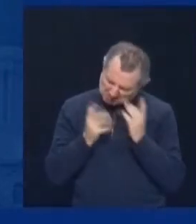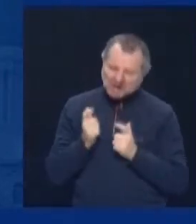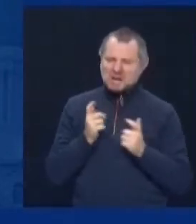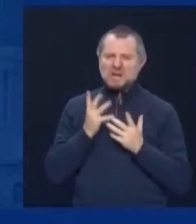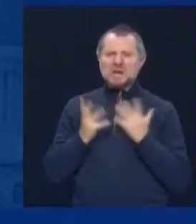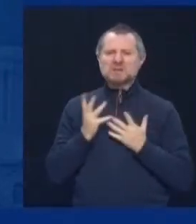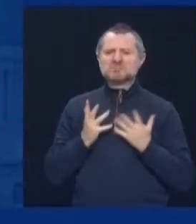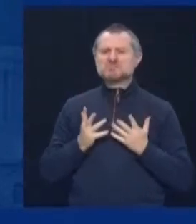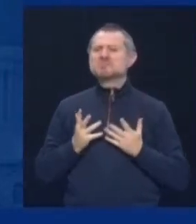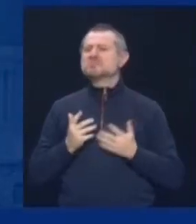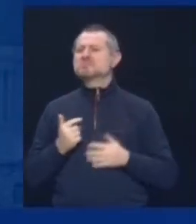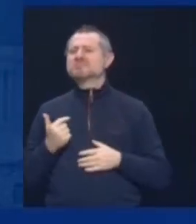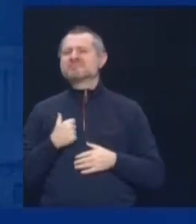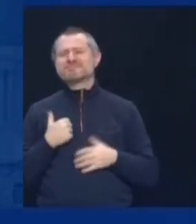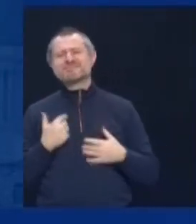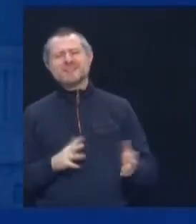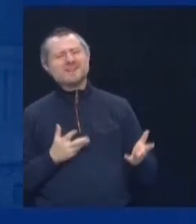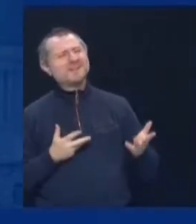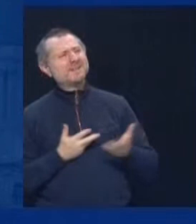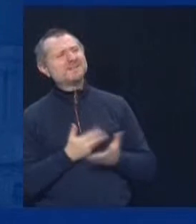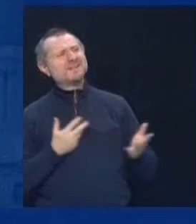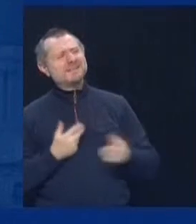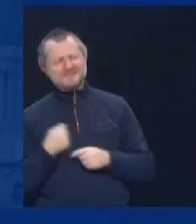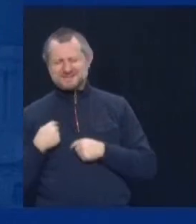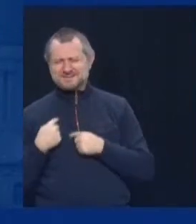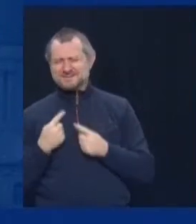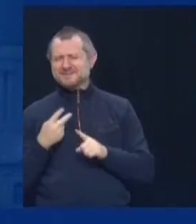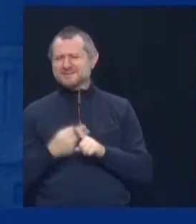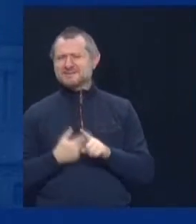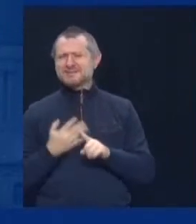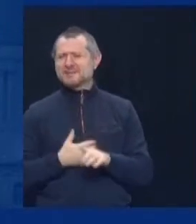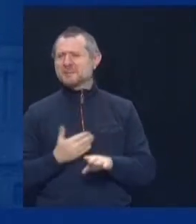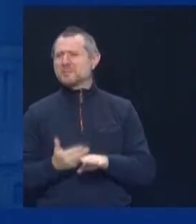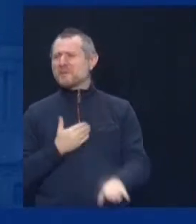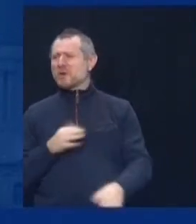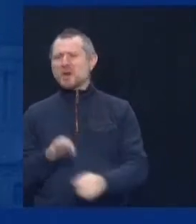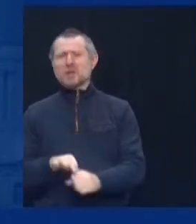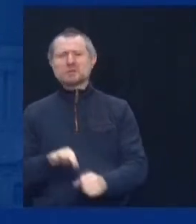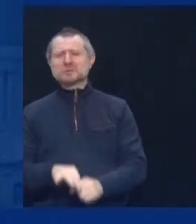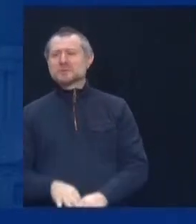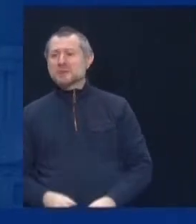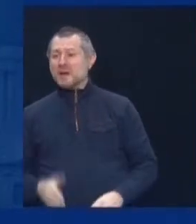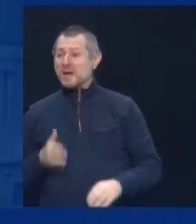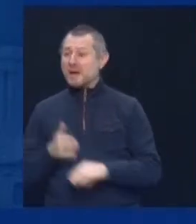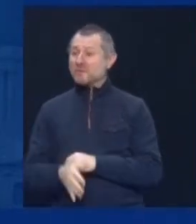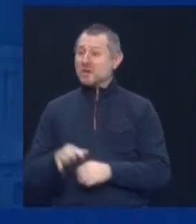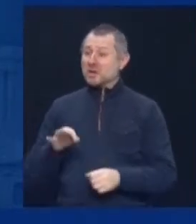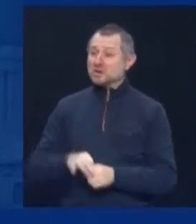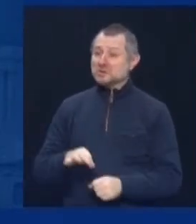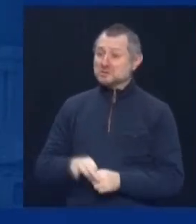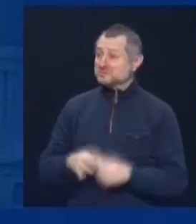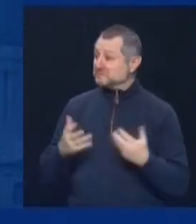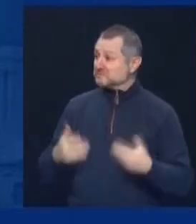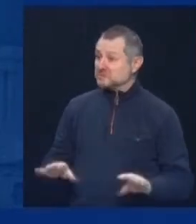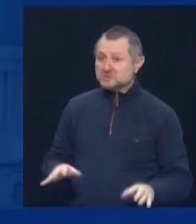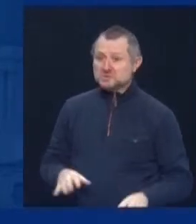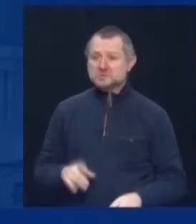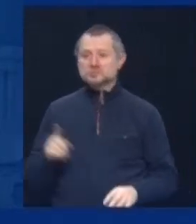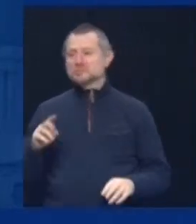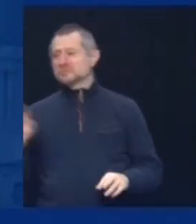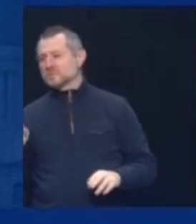since before the election. And then after the election, people were supposed to put their politics aside and actually do their